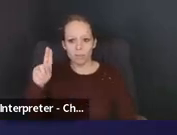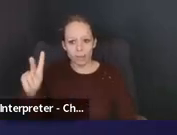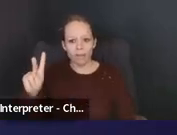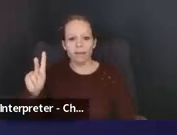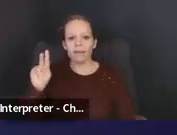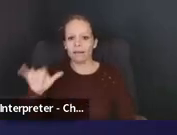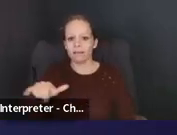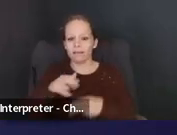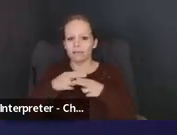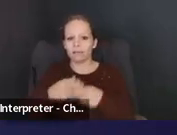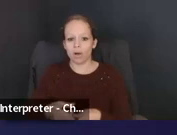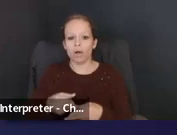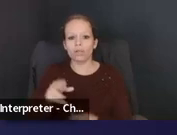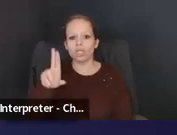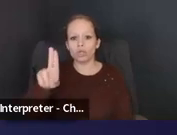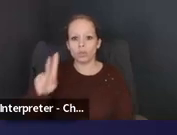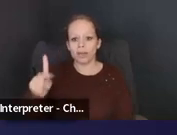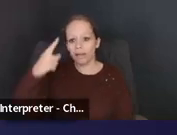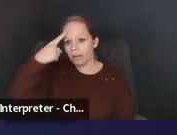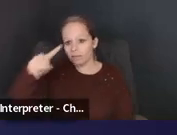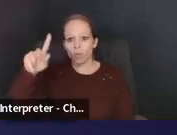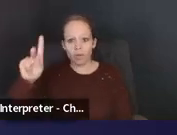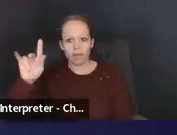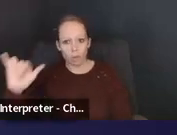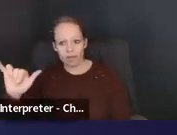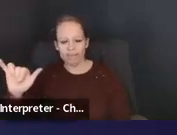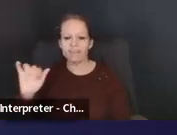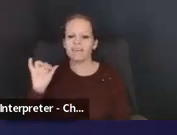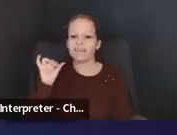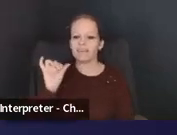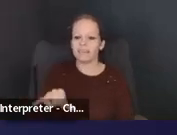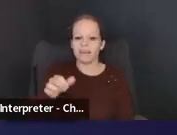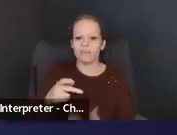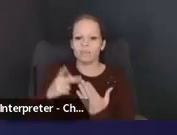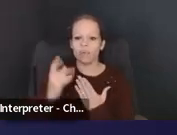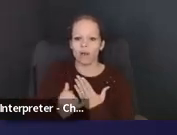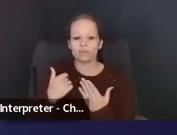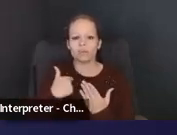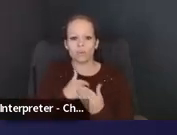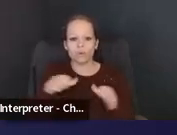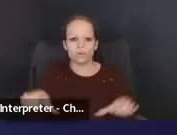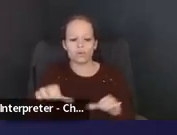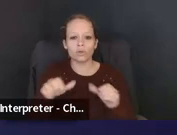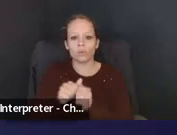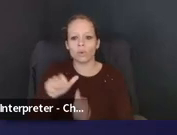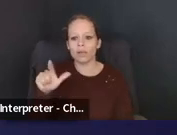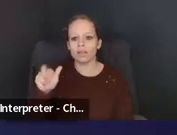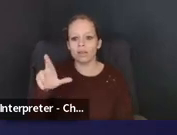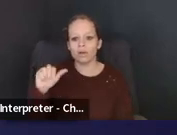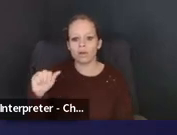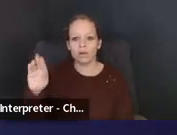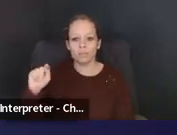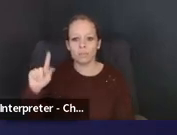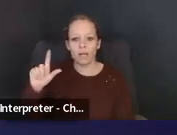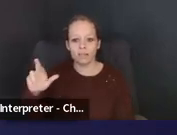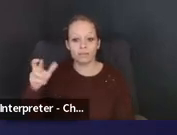it's called UK for KY. And this is a project we're doing with Laura Butler, who may be on the call, one of